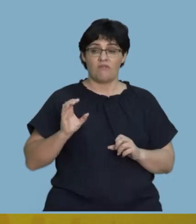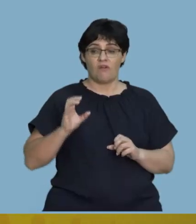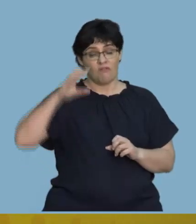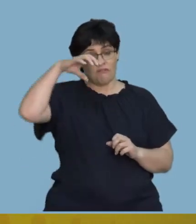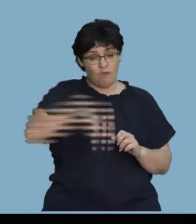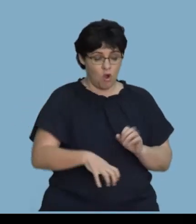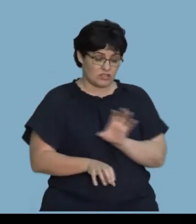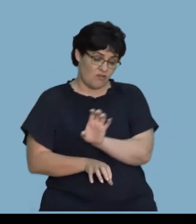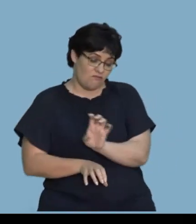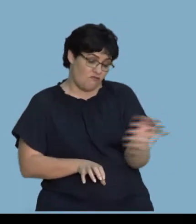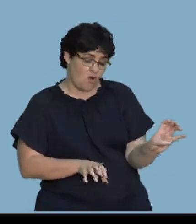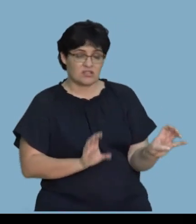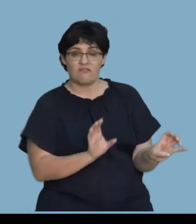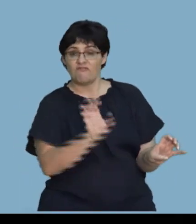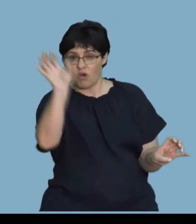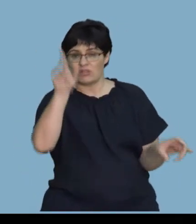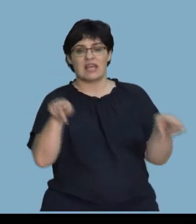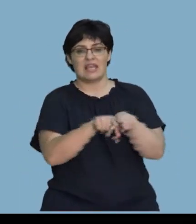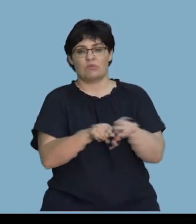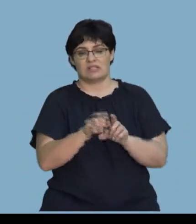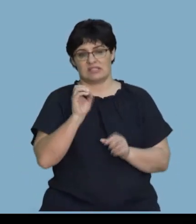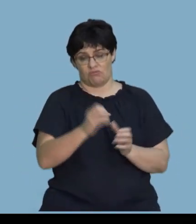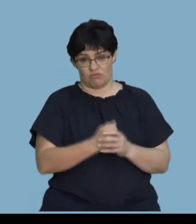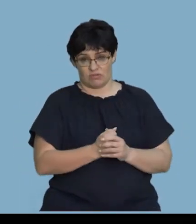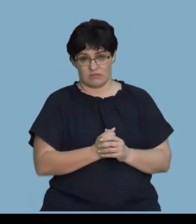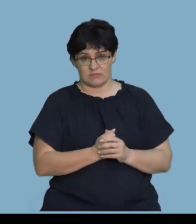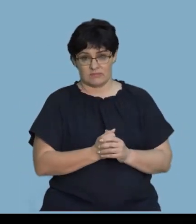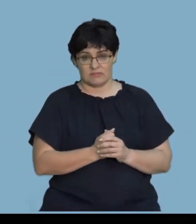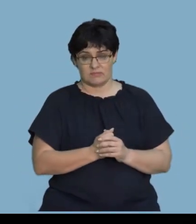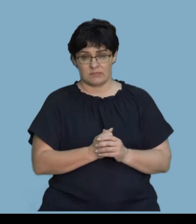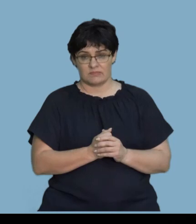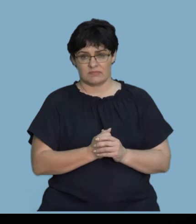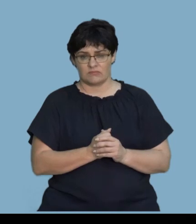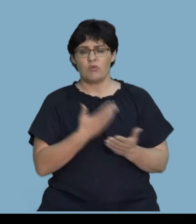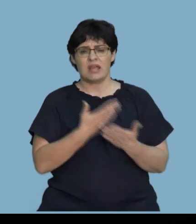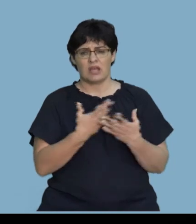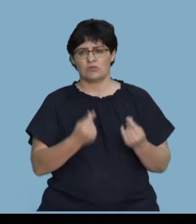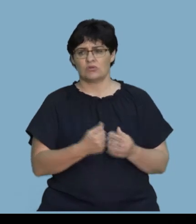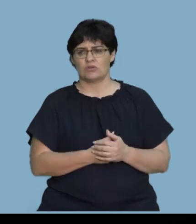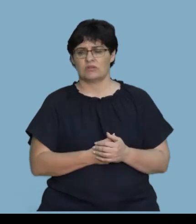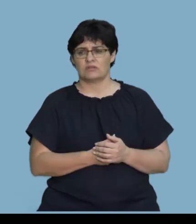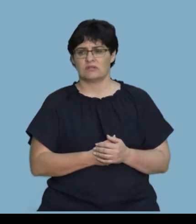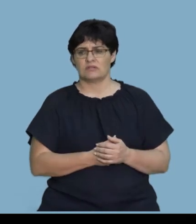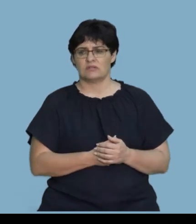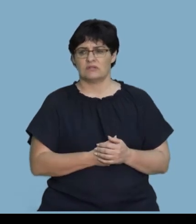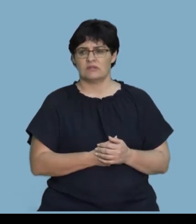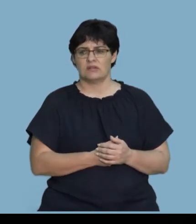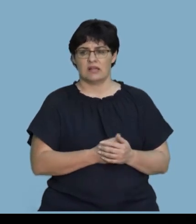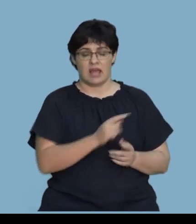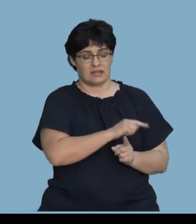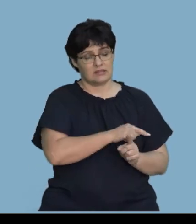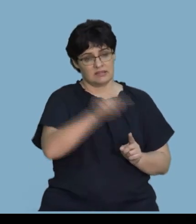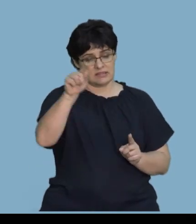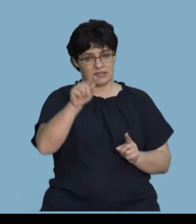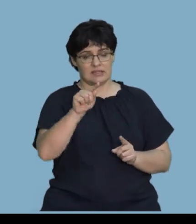equals to 0. So that is something that we can do. That's the tension force, okay? It's in